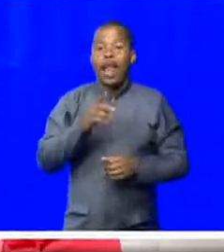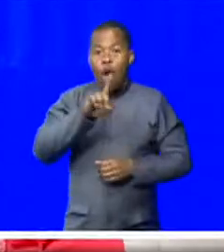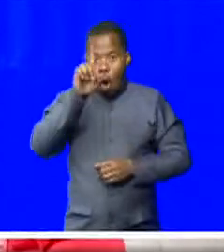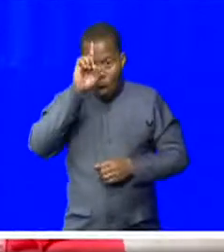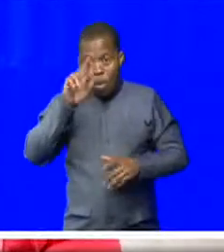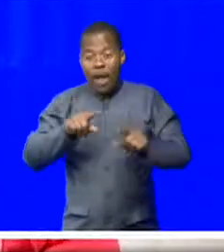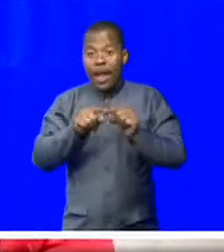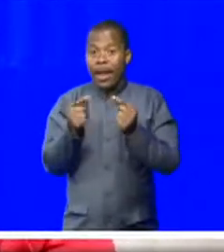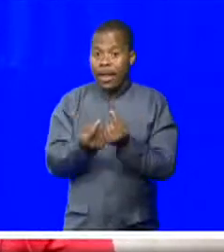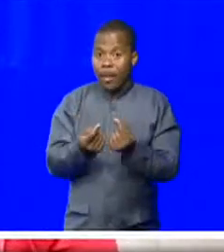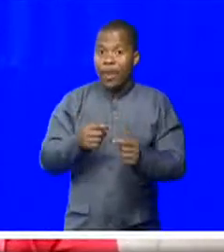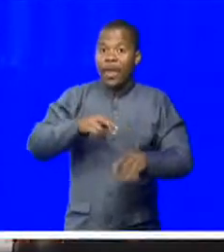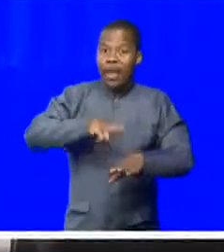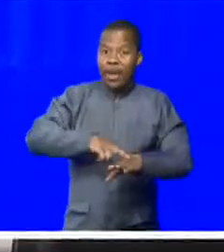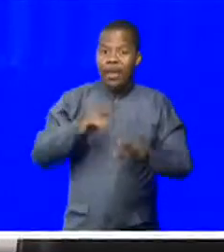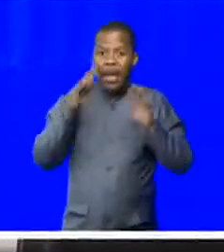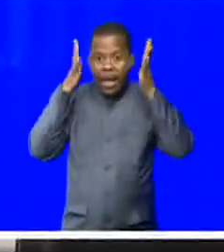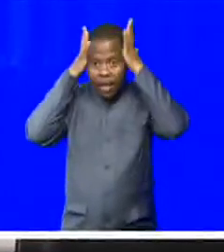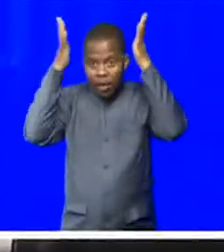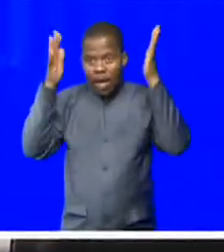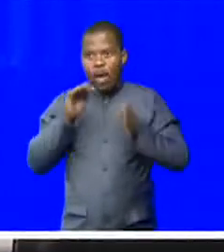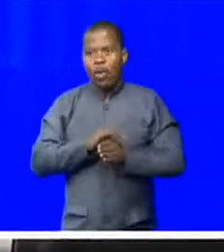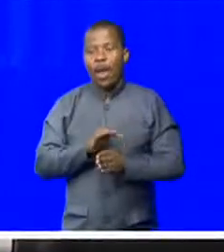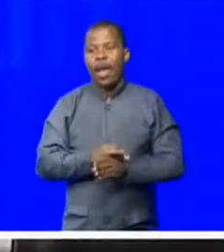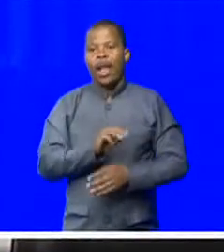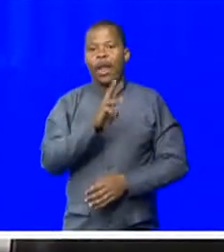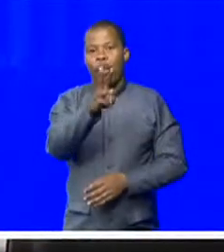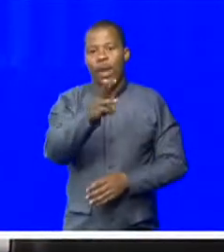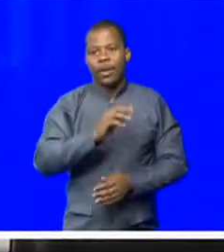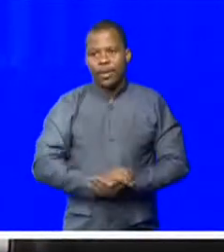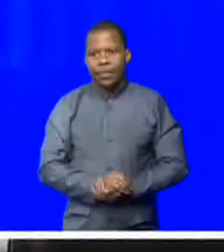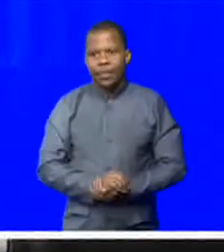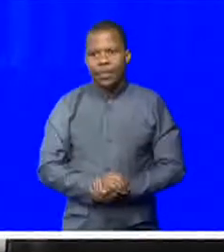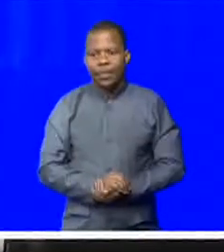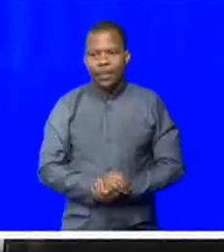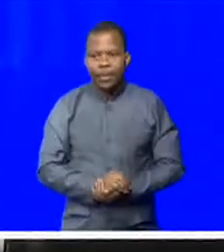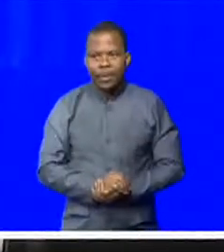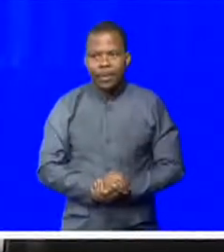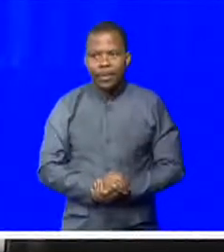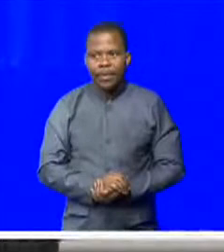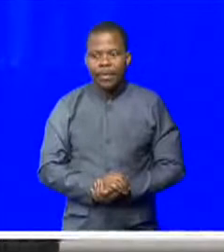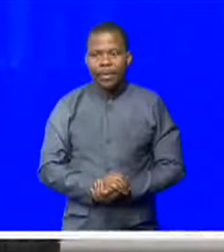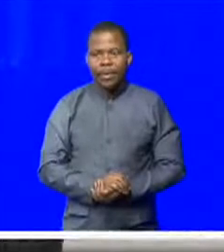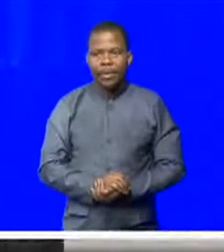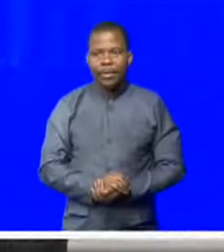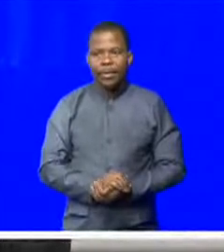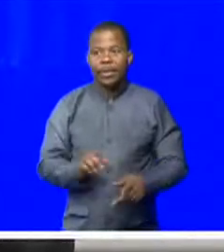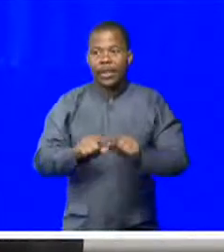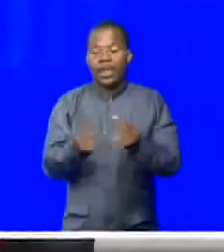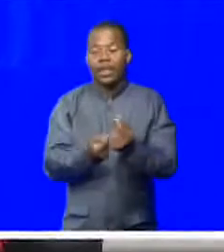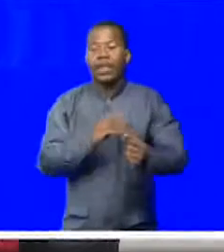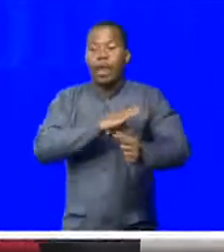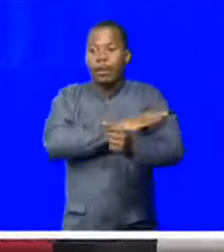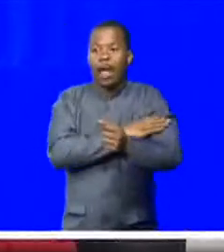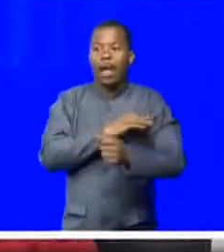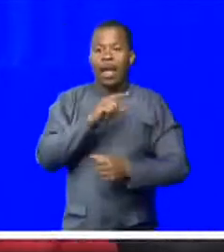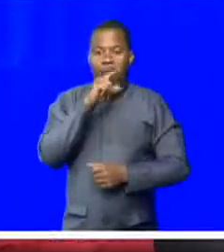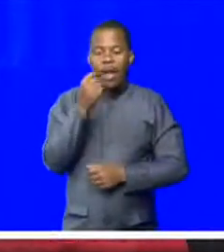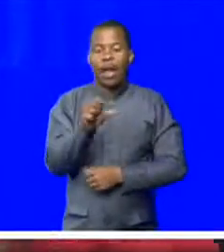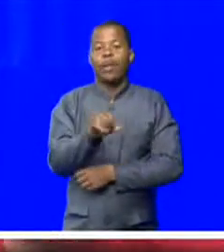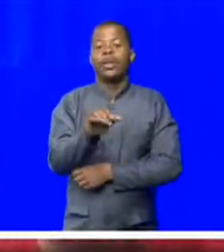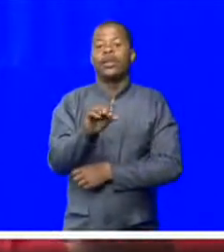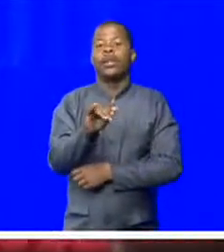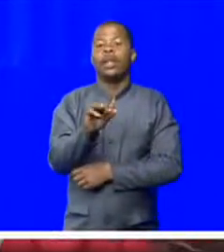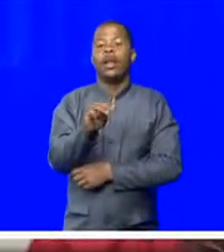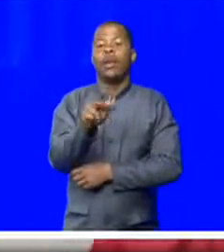siyethemba siyakholwa ukuthi livela kangwane sitalibuyisa emephini. Team captain Abigail Smelanes assured